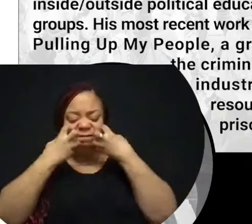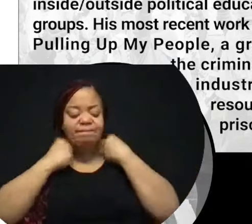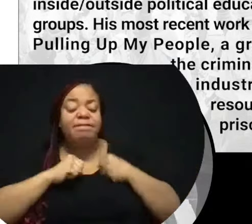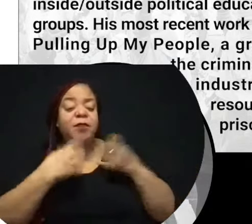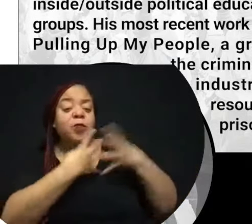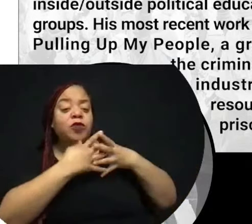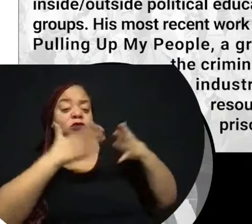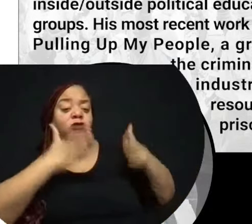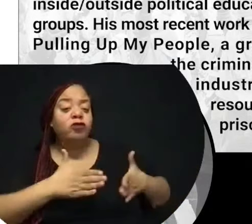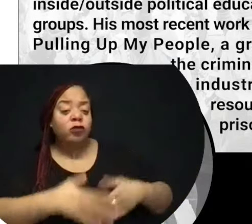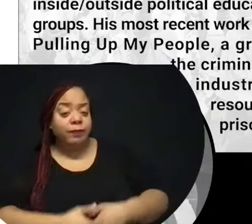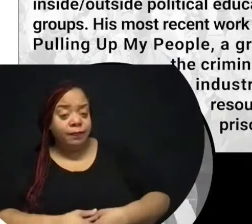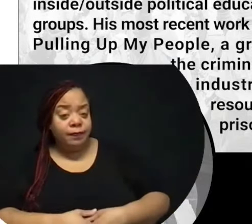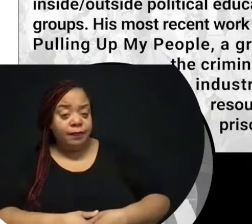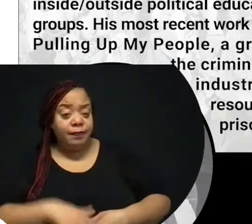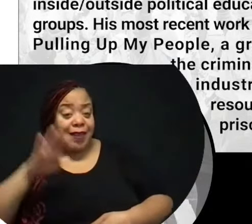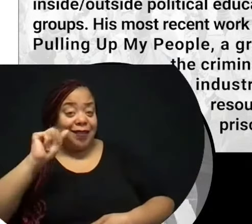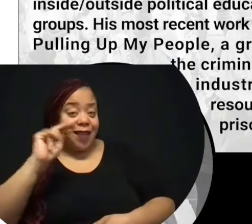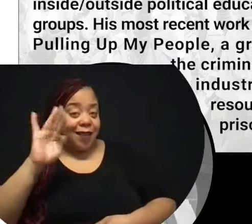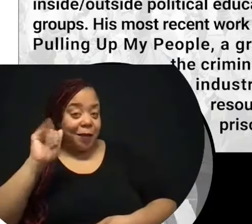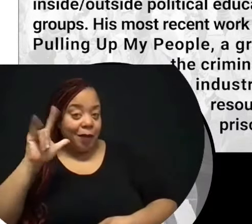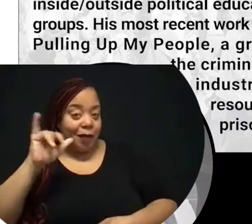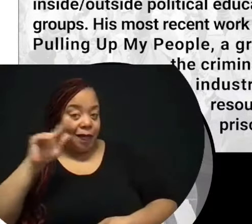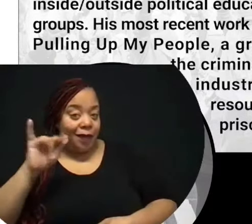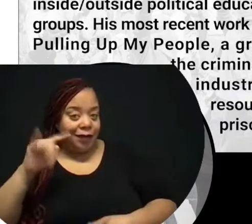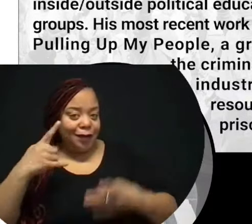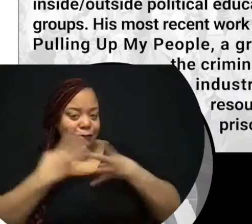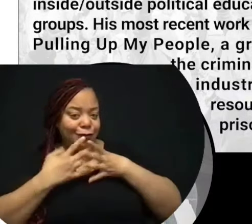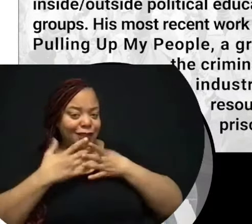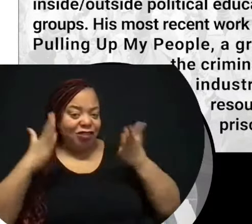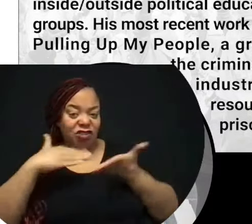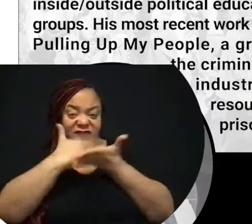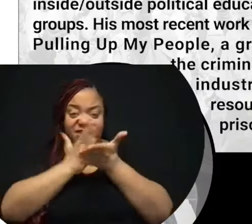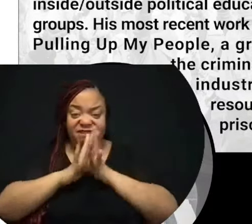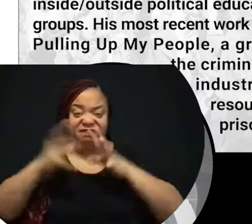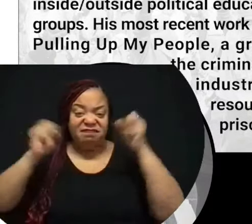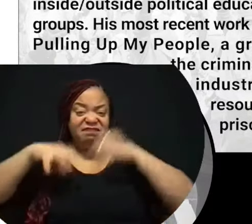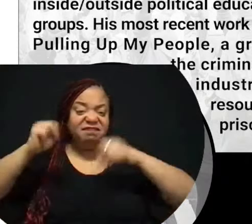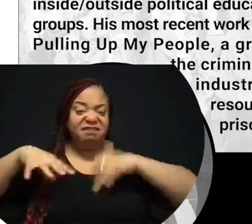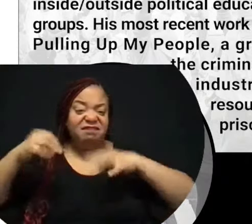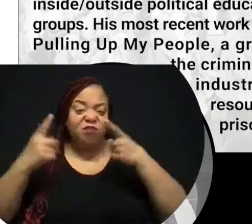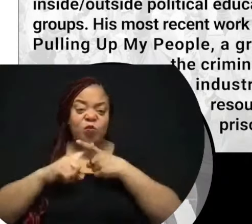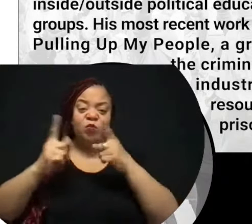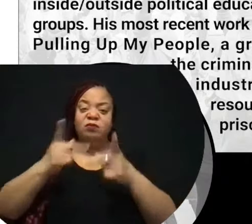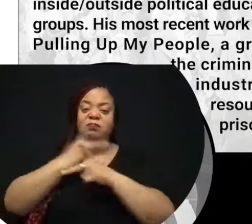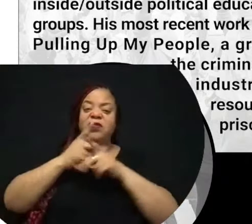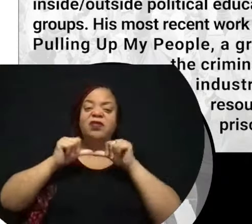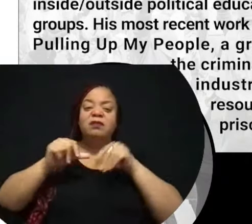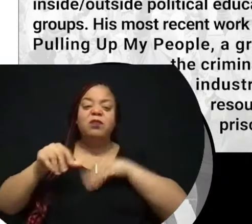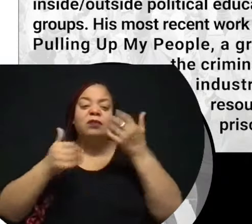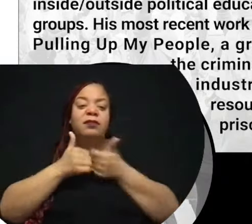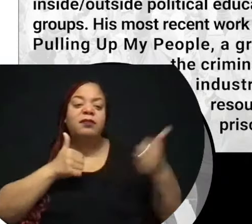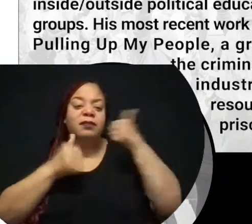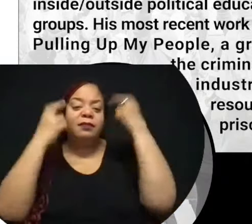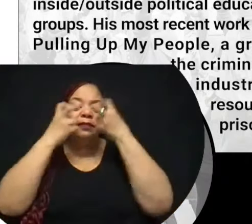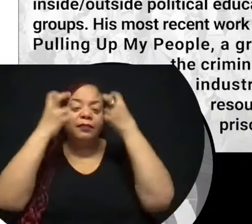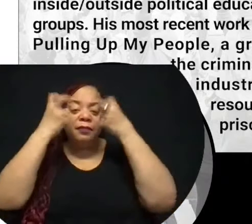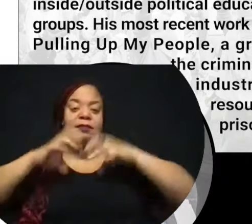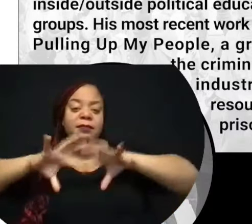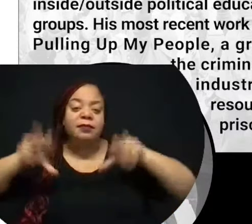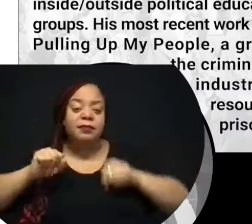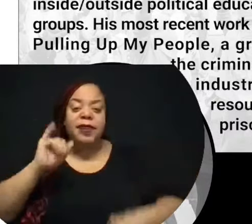order. The oppression is from the same source. And then when you do finally